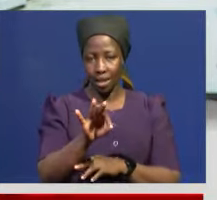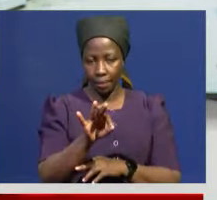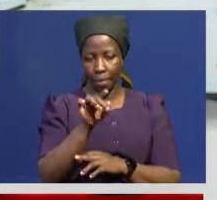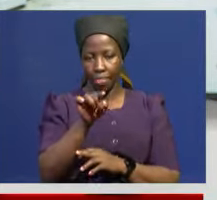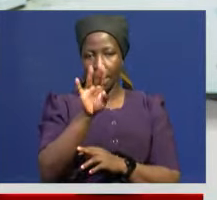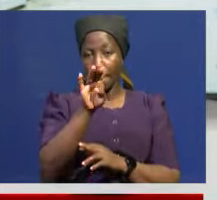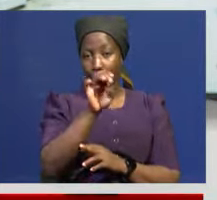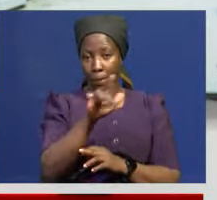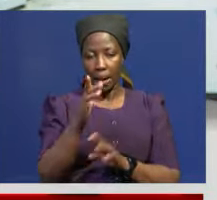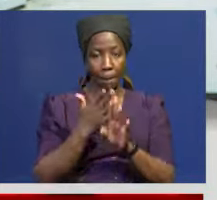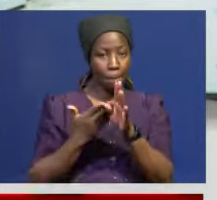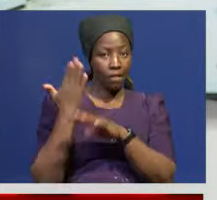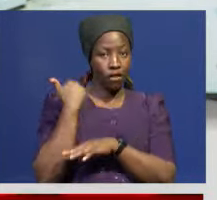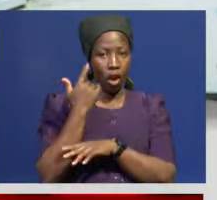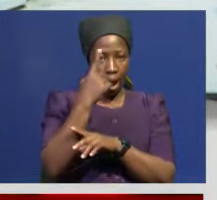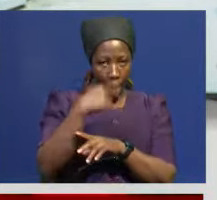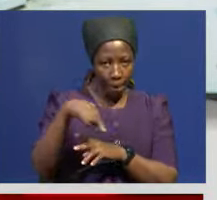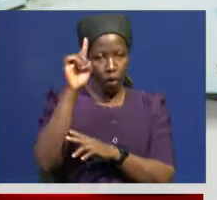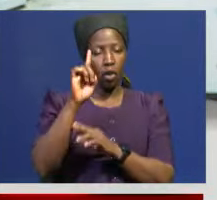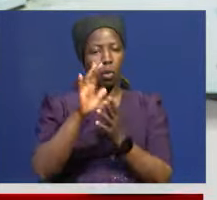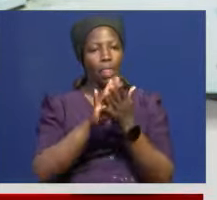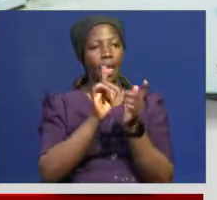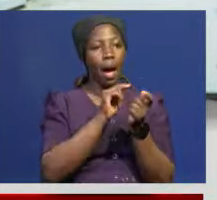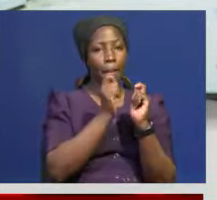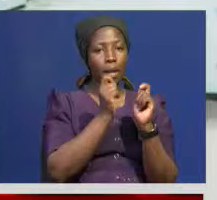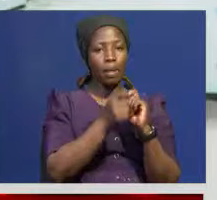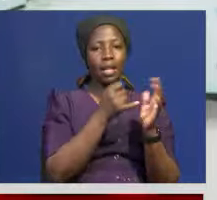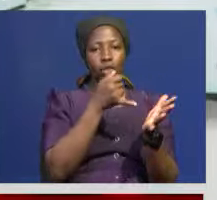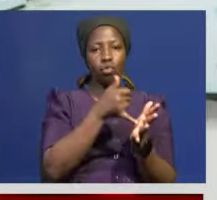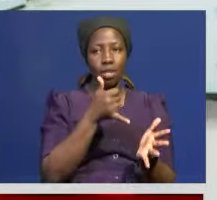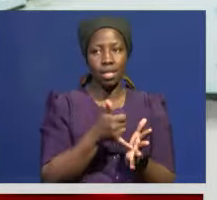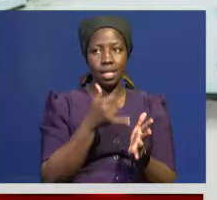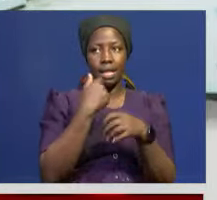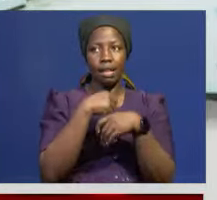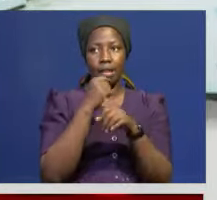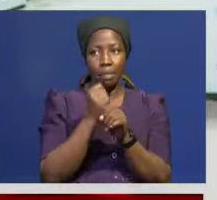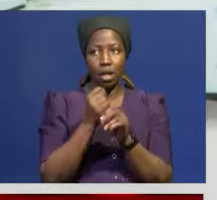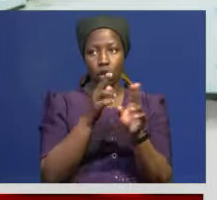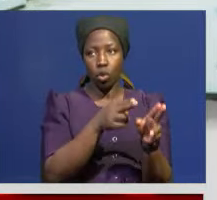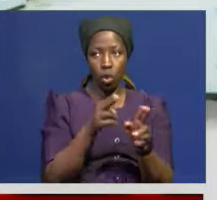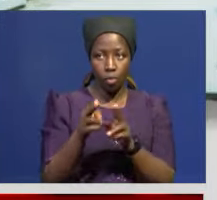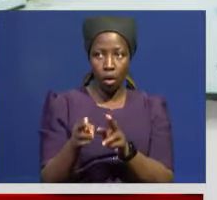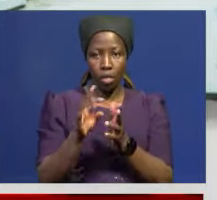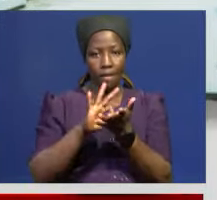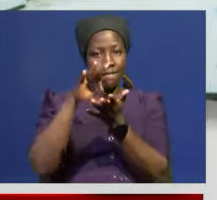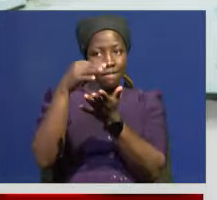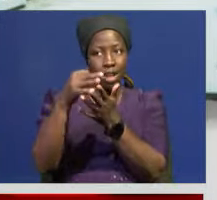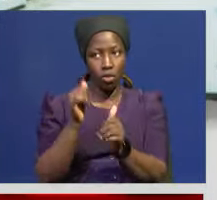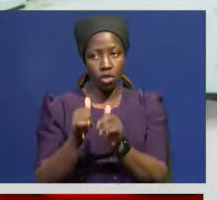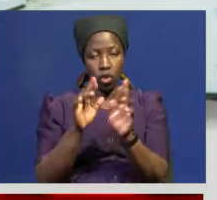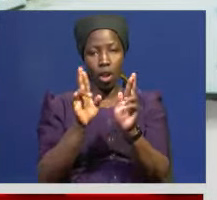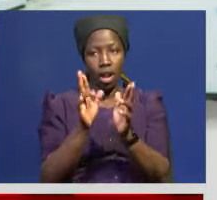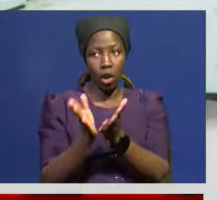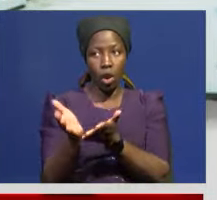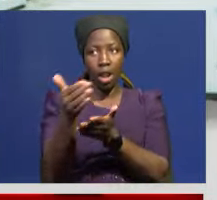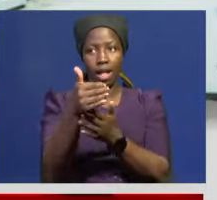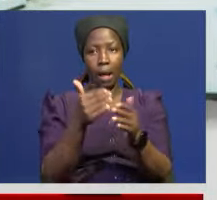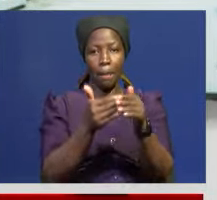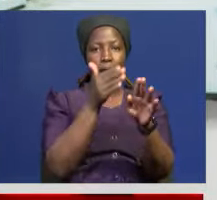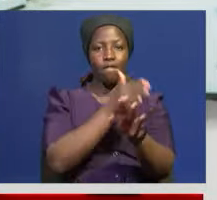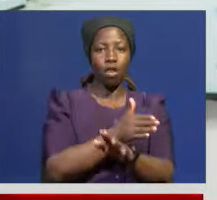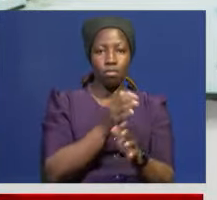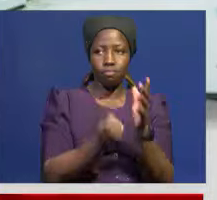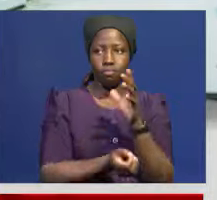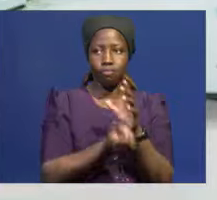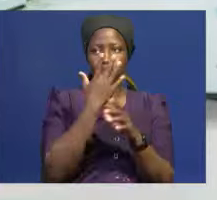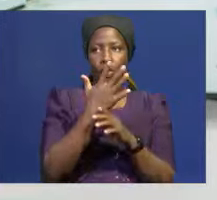bill was passed with amendments including regularization of the funds already collected prior to the creation of the new